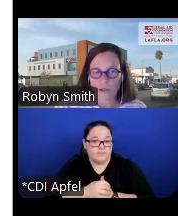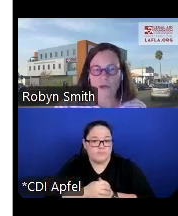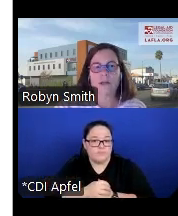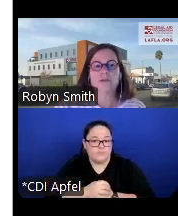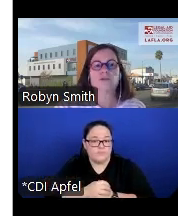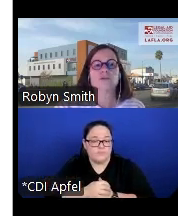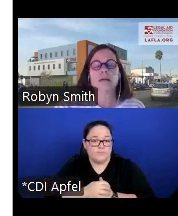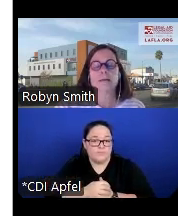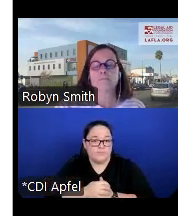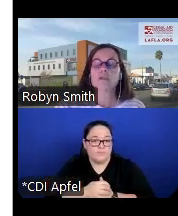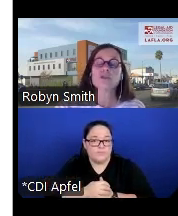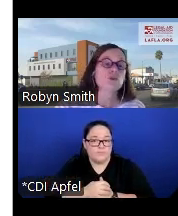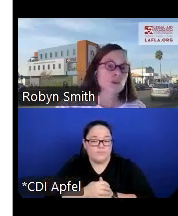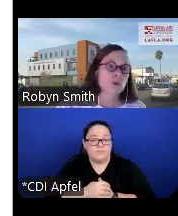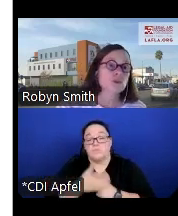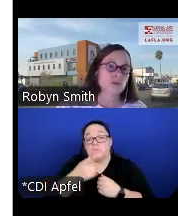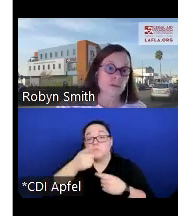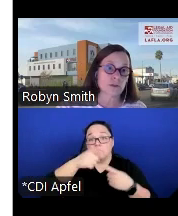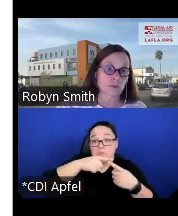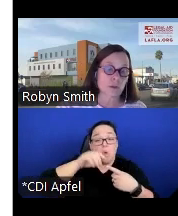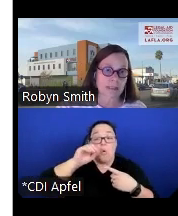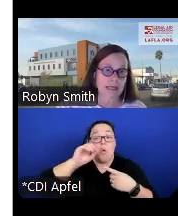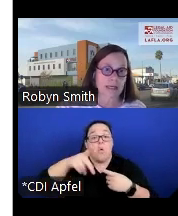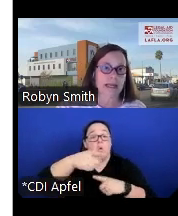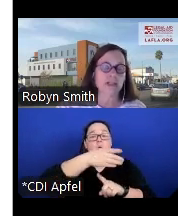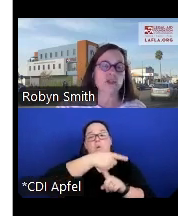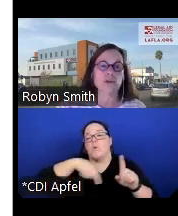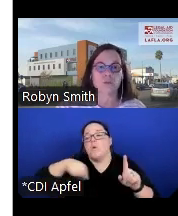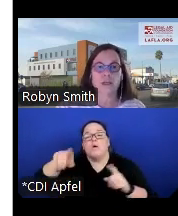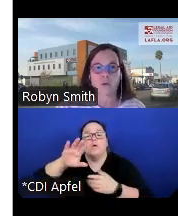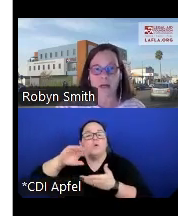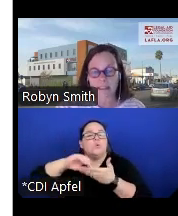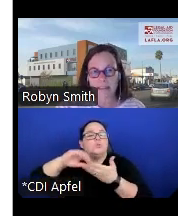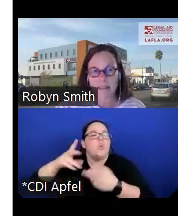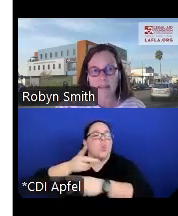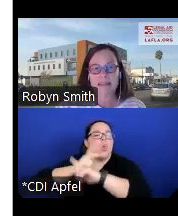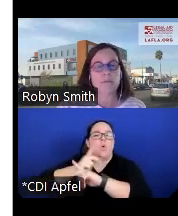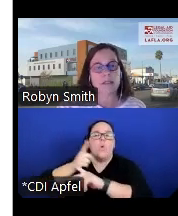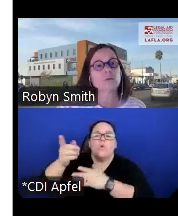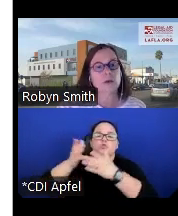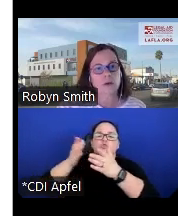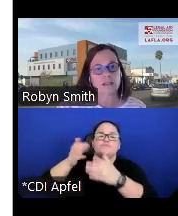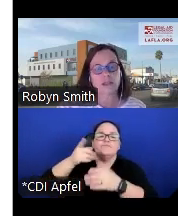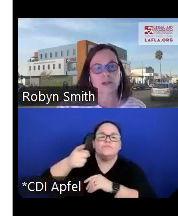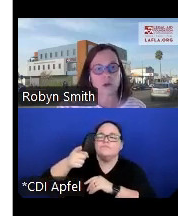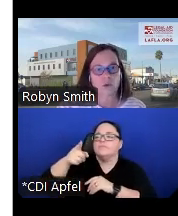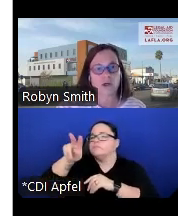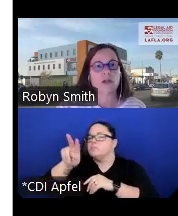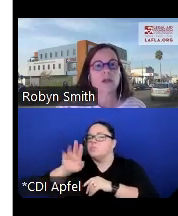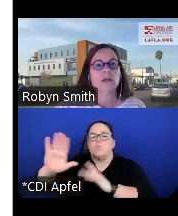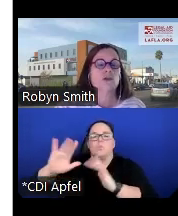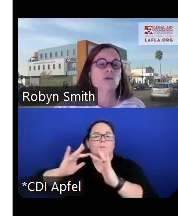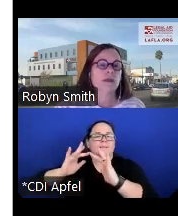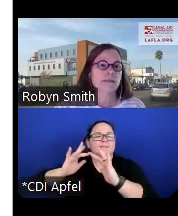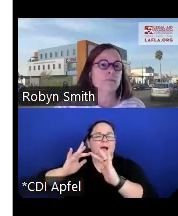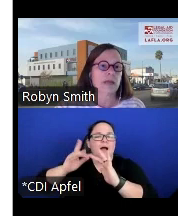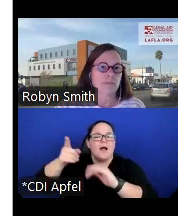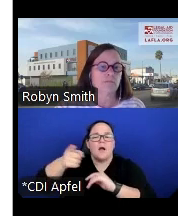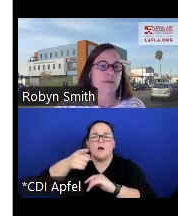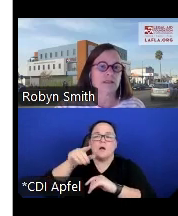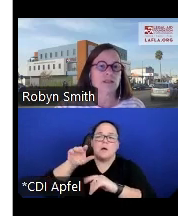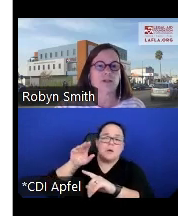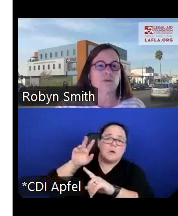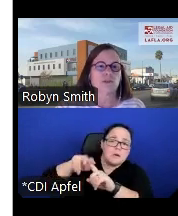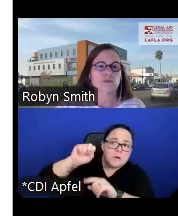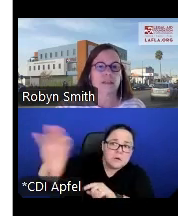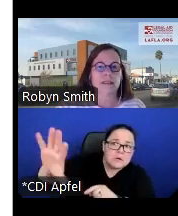Or you can go on your student loan servicer's website and you can submit a request to lower your monthly